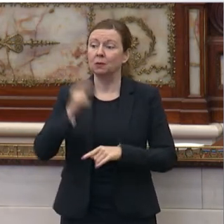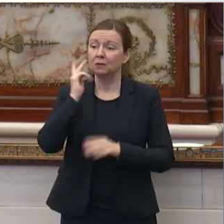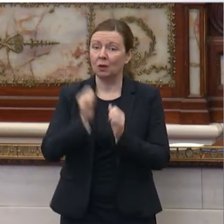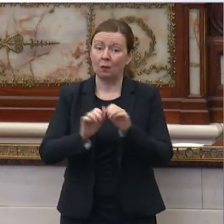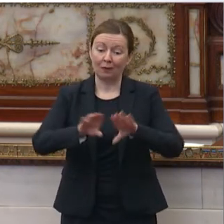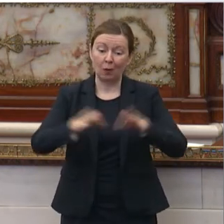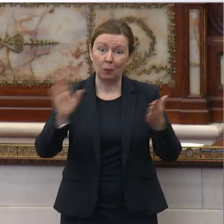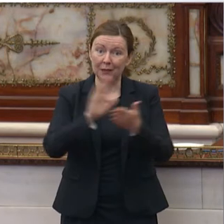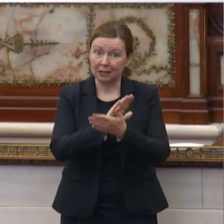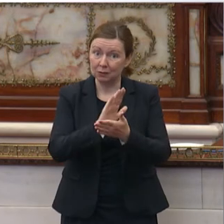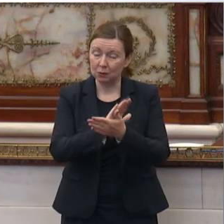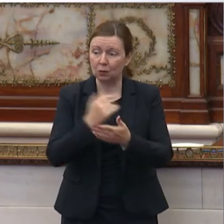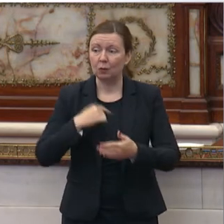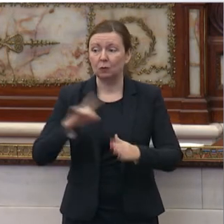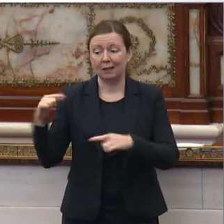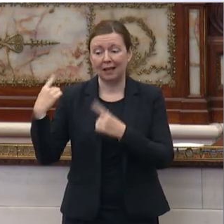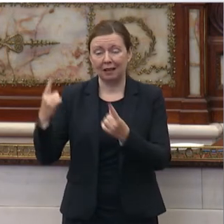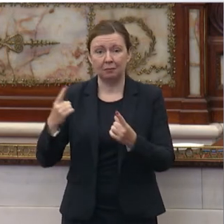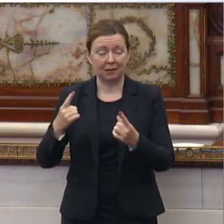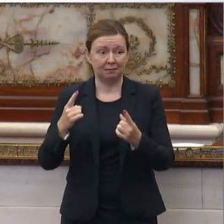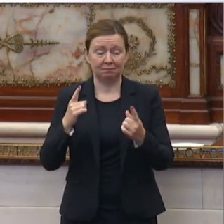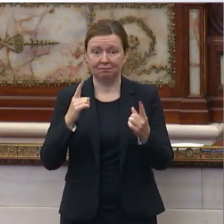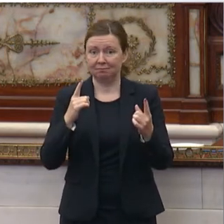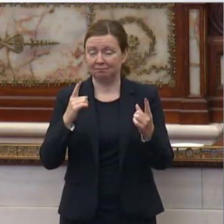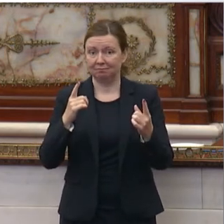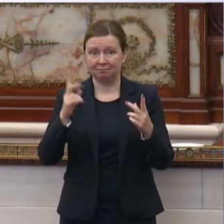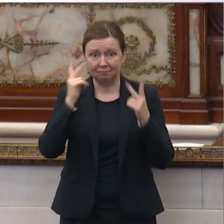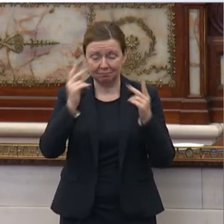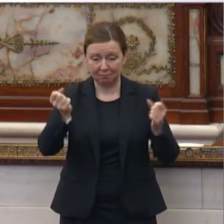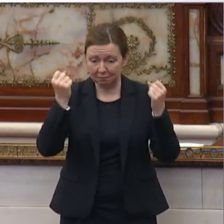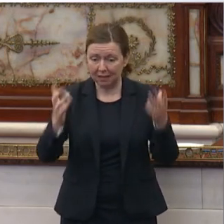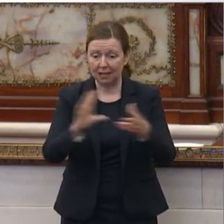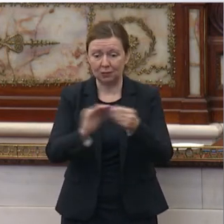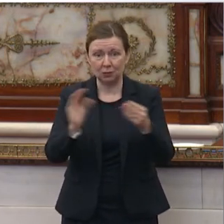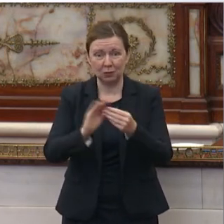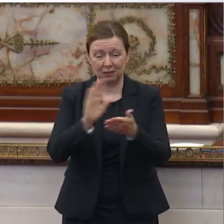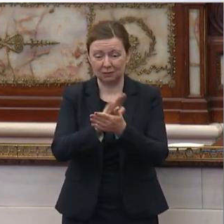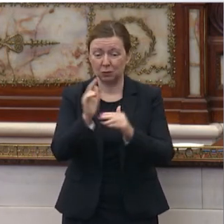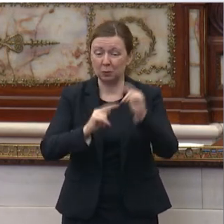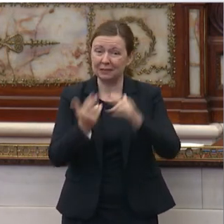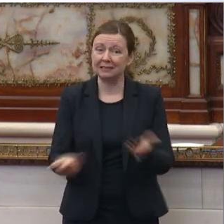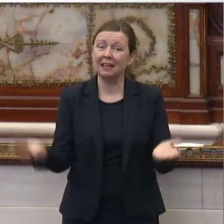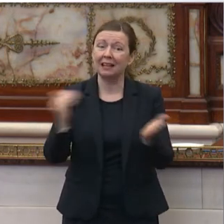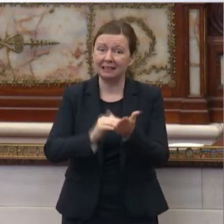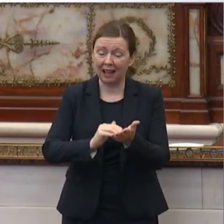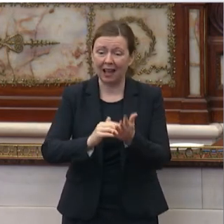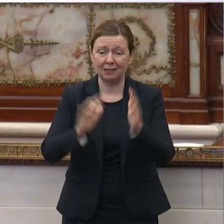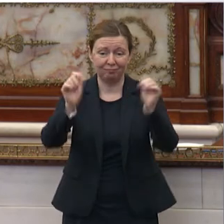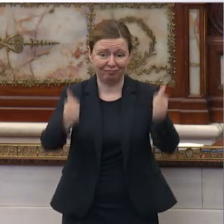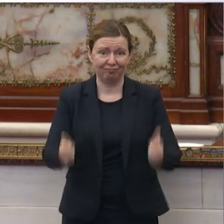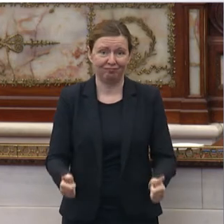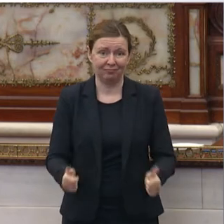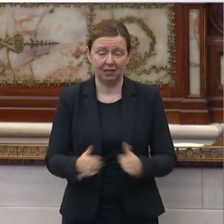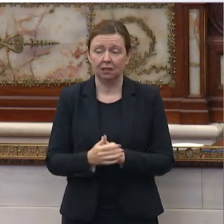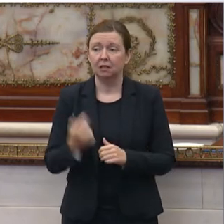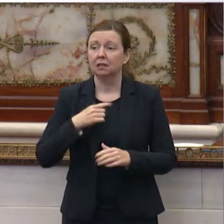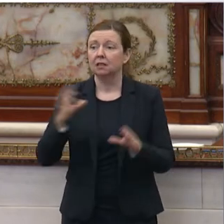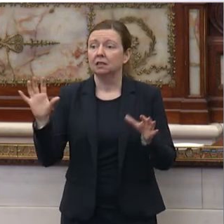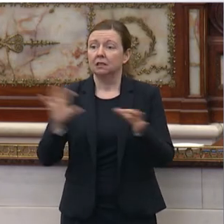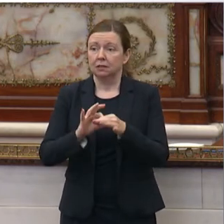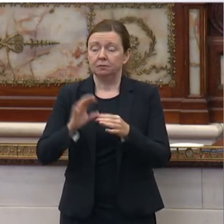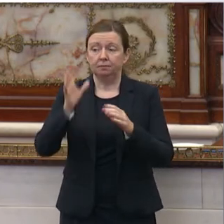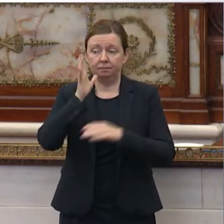school, we have been met with story after story of school buildings yet again in disrepair. We join